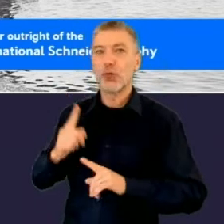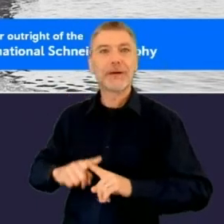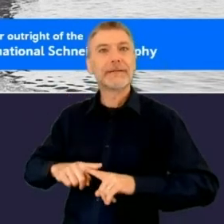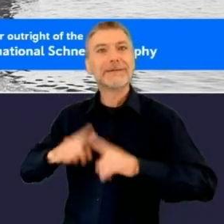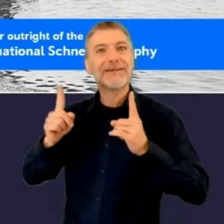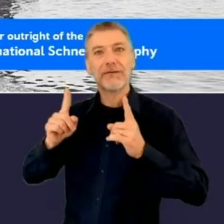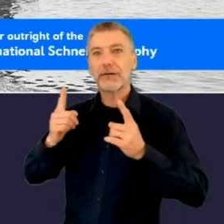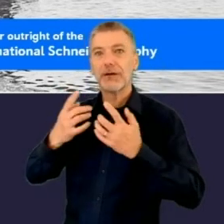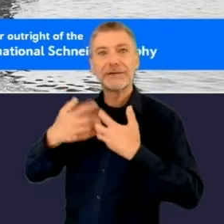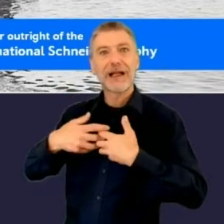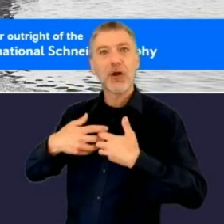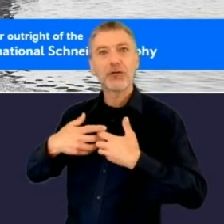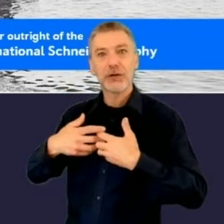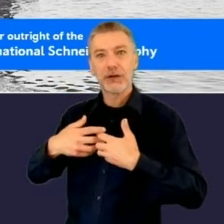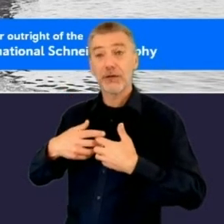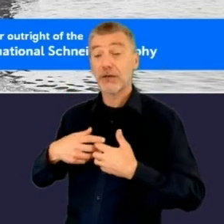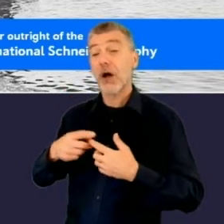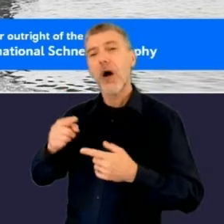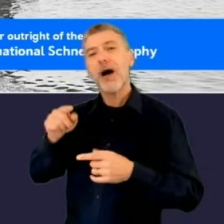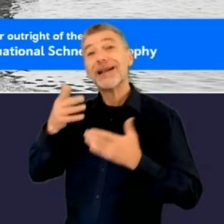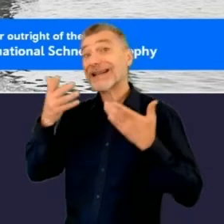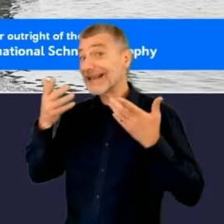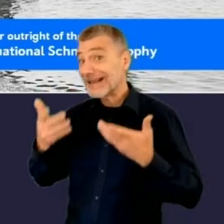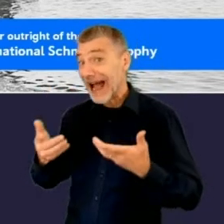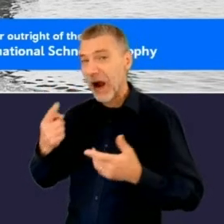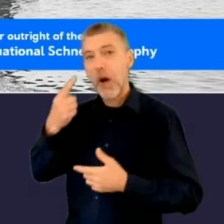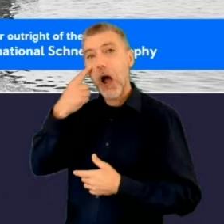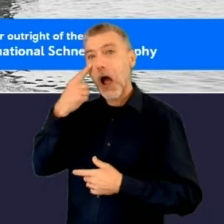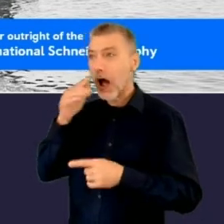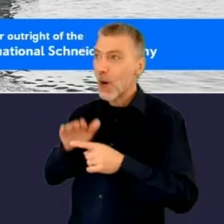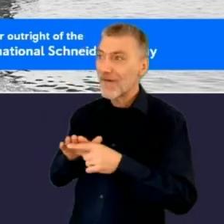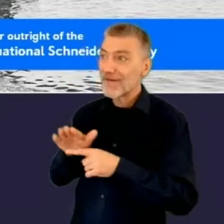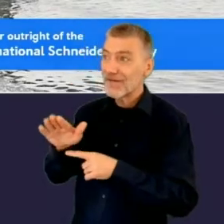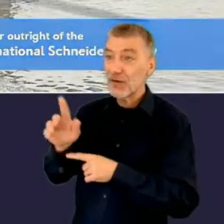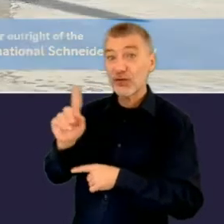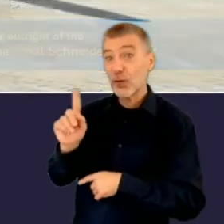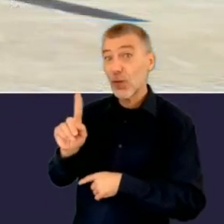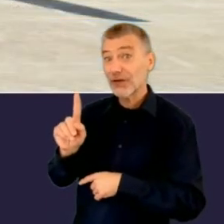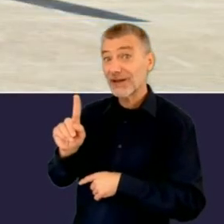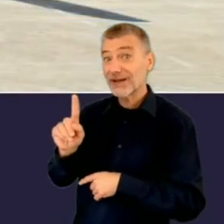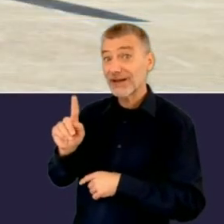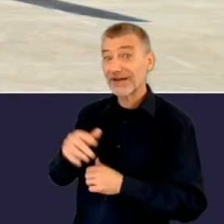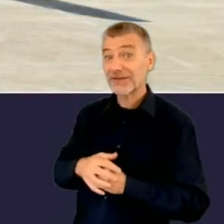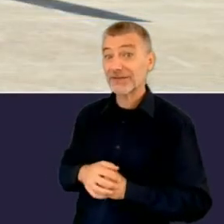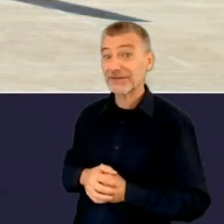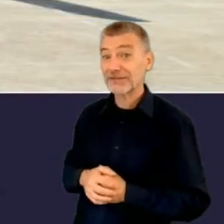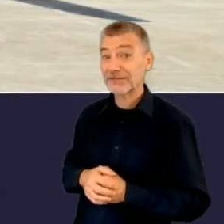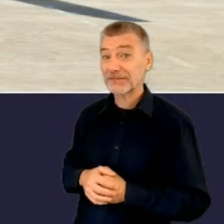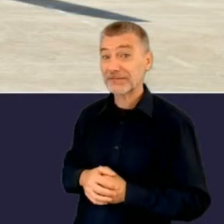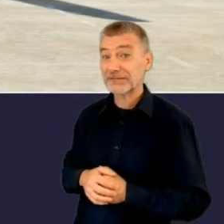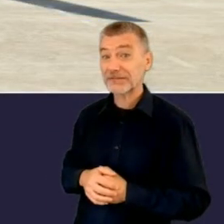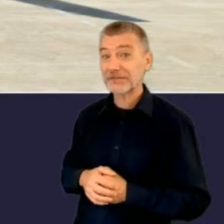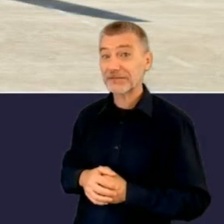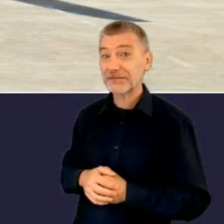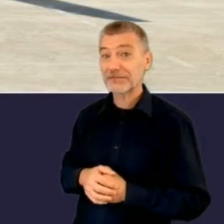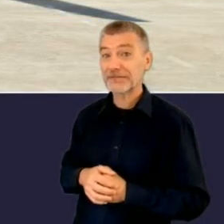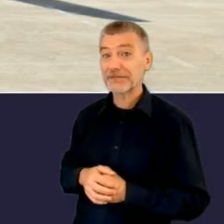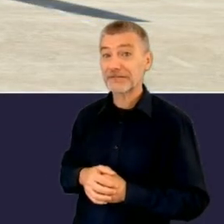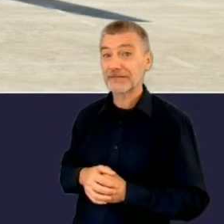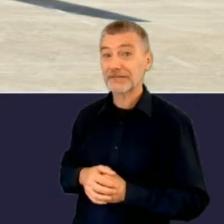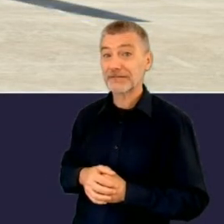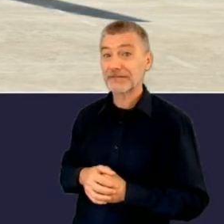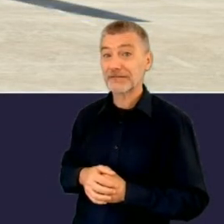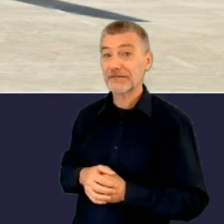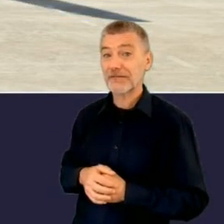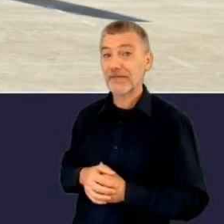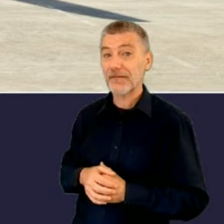about those air taxis again, and we start to look forwards, and we could jump to the next picture, please. So we start to jump forwards, then